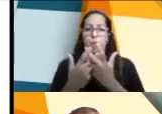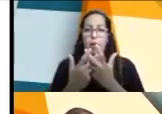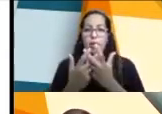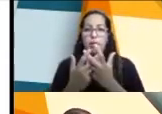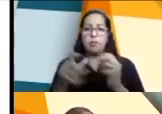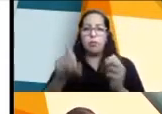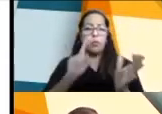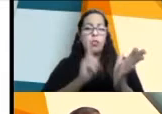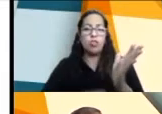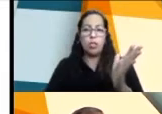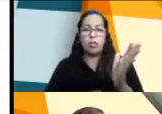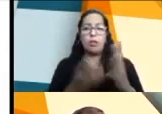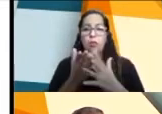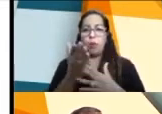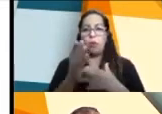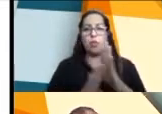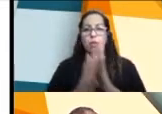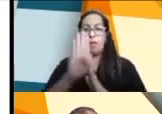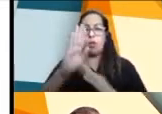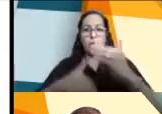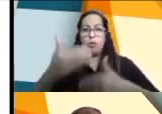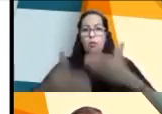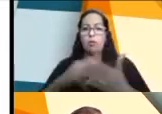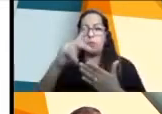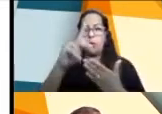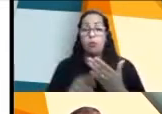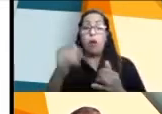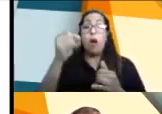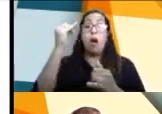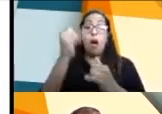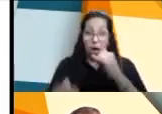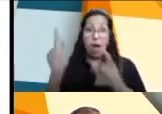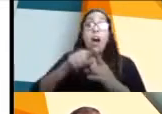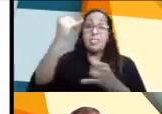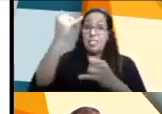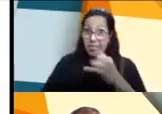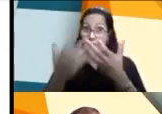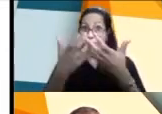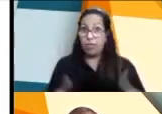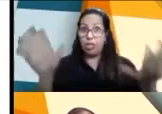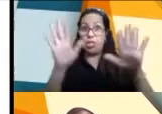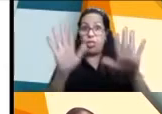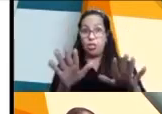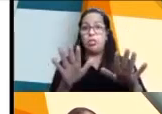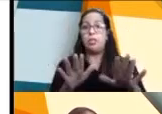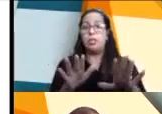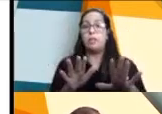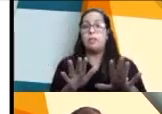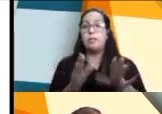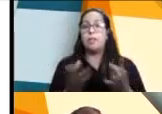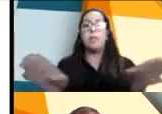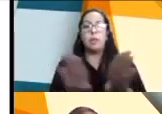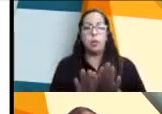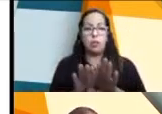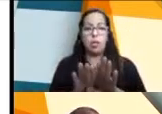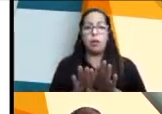checked throughout the development of the project until the project is completed, and the closeout of the project also